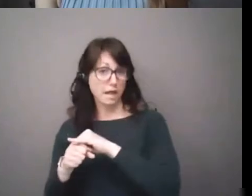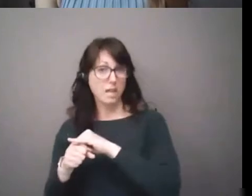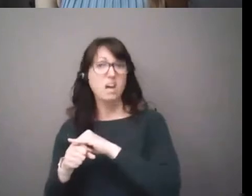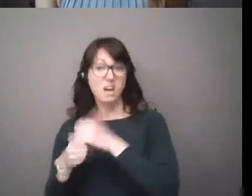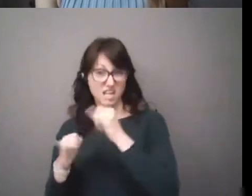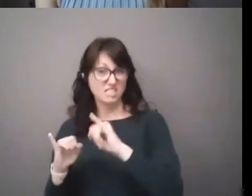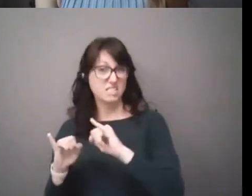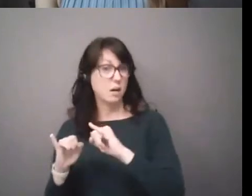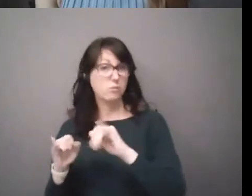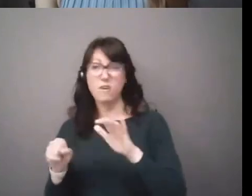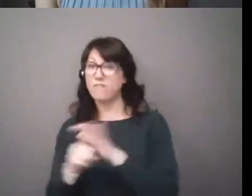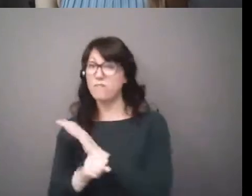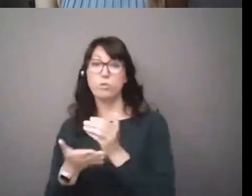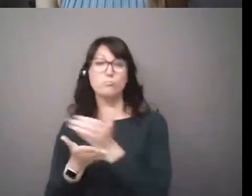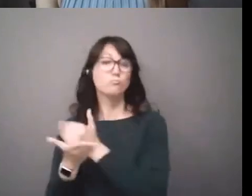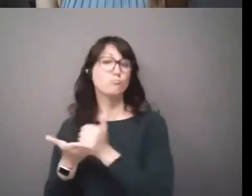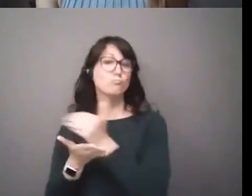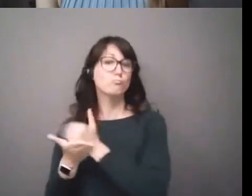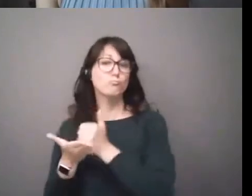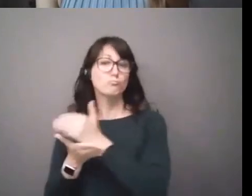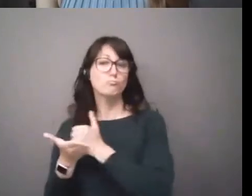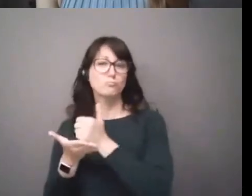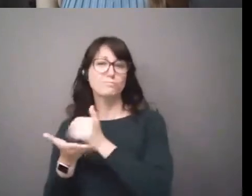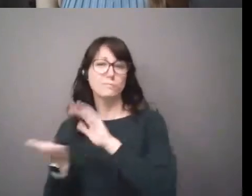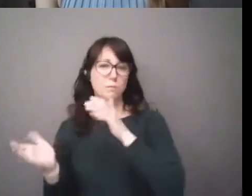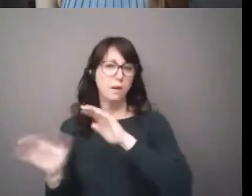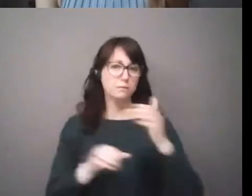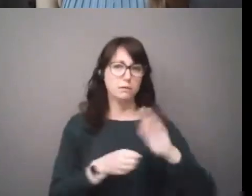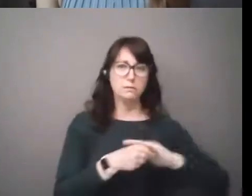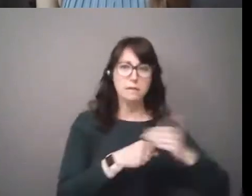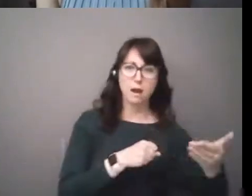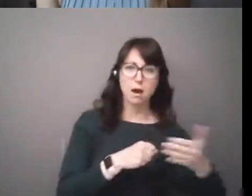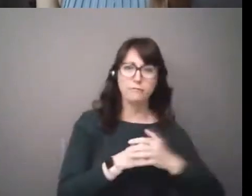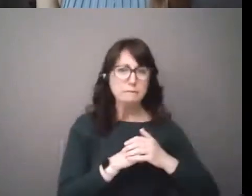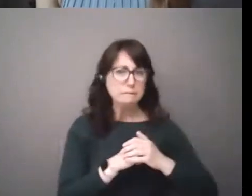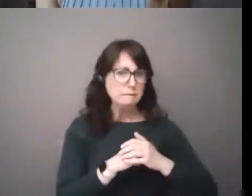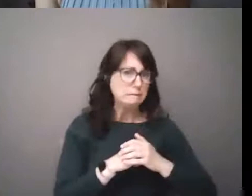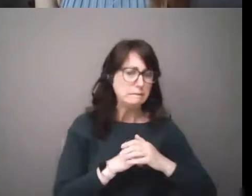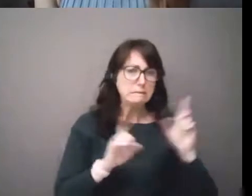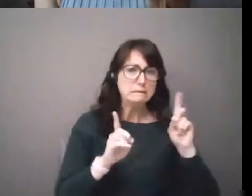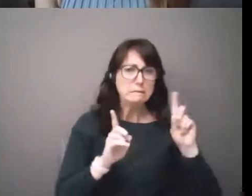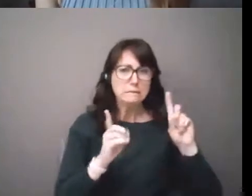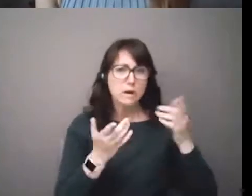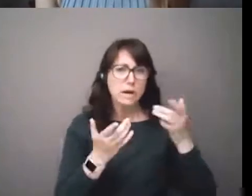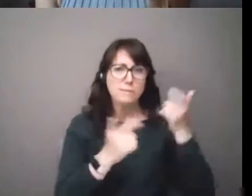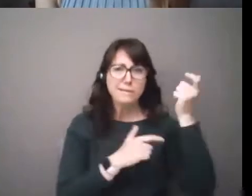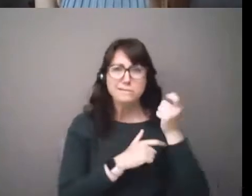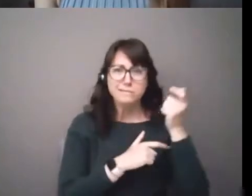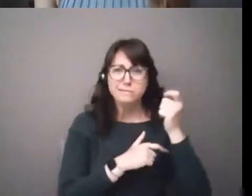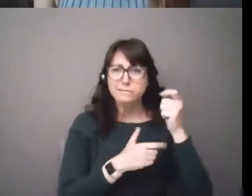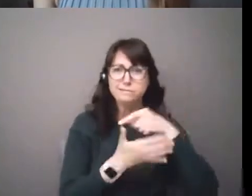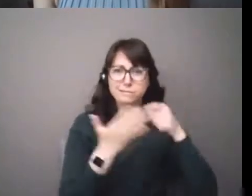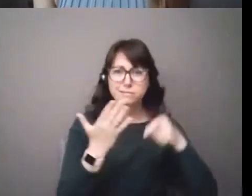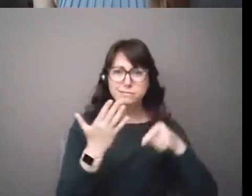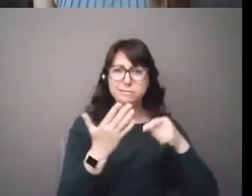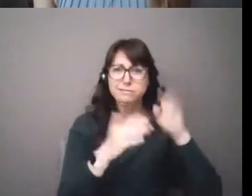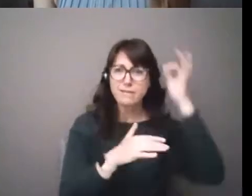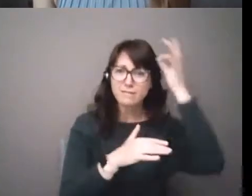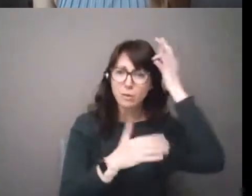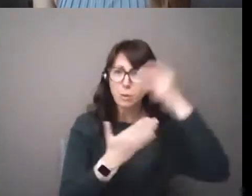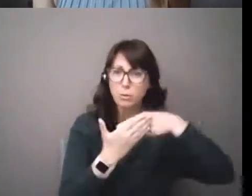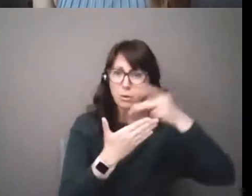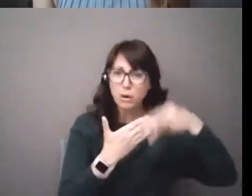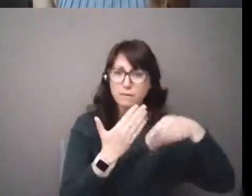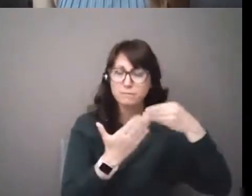full-time salary than if you've been laid off and are looking for benefits. But I think what we've